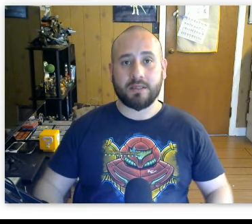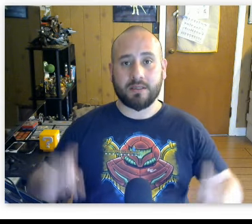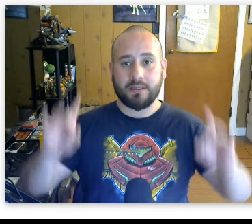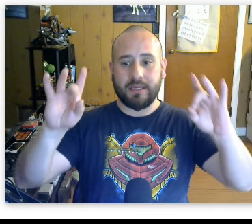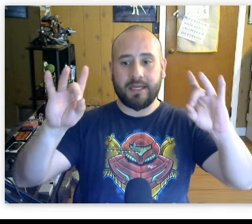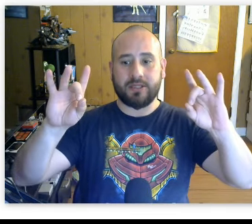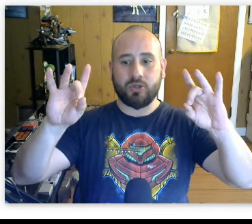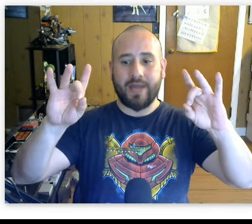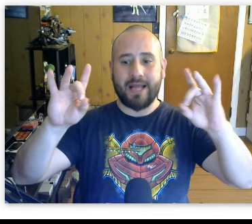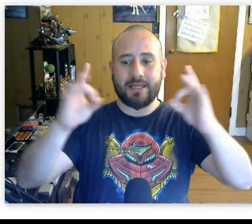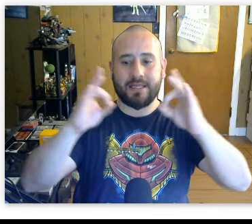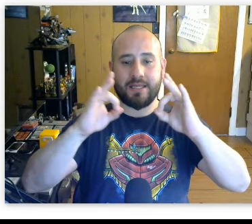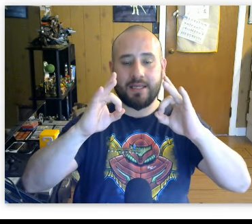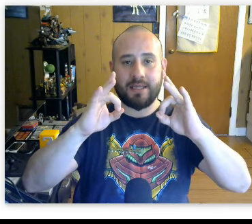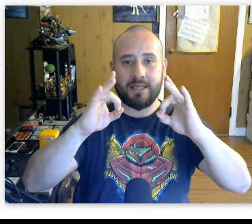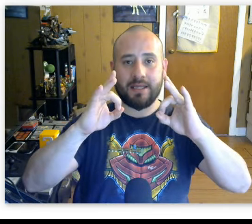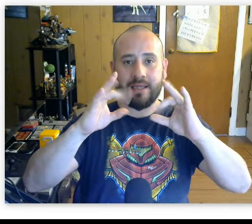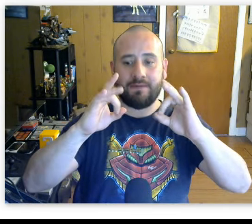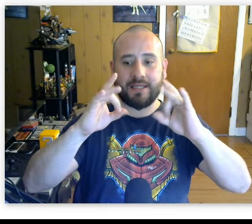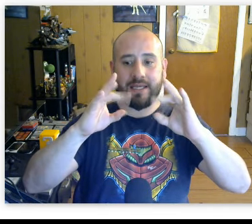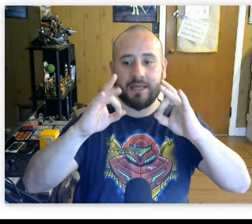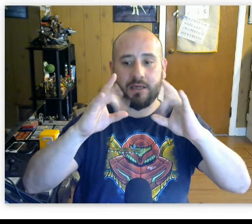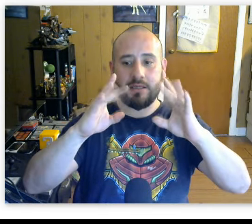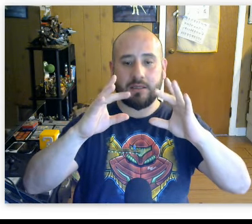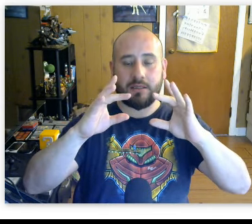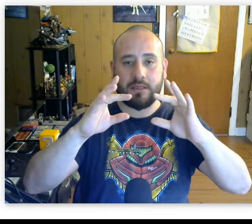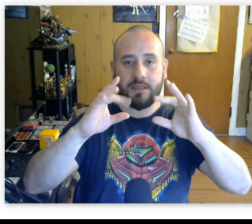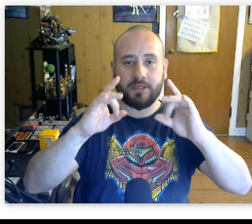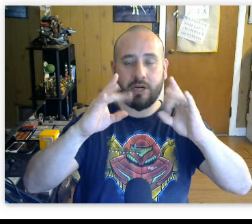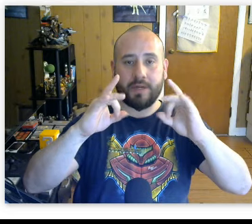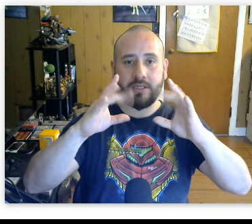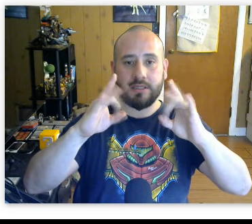Starbucks, it's two eights that